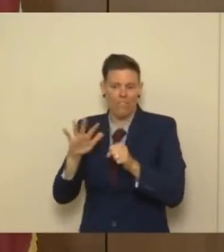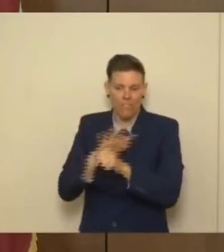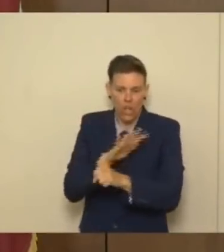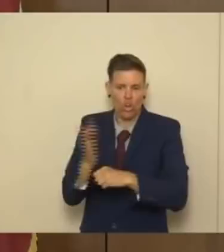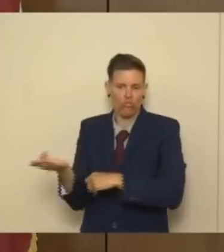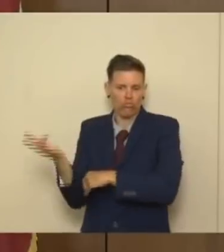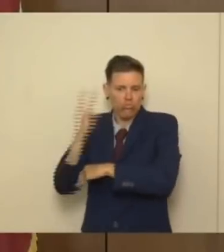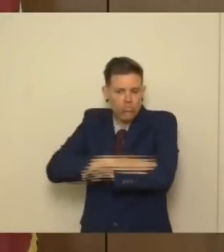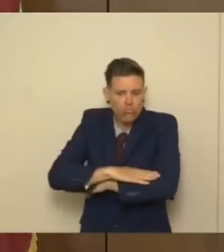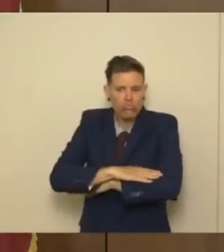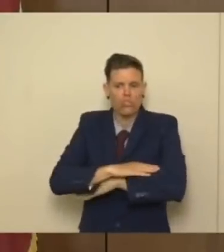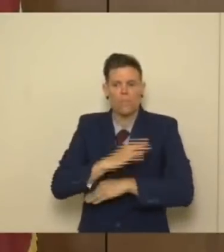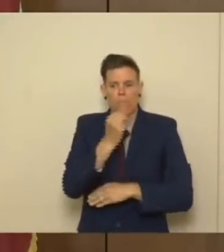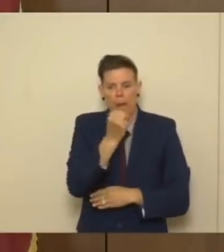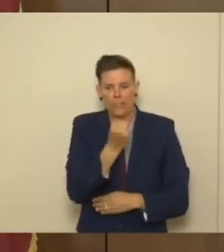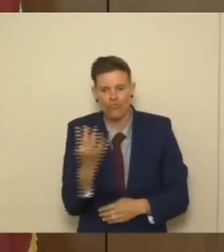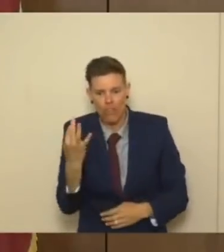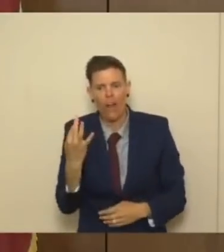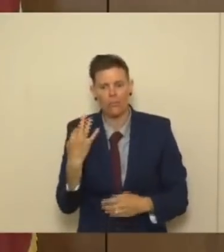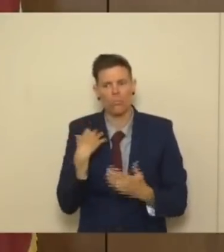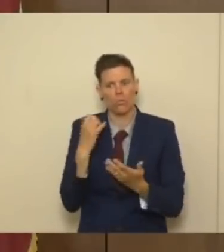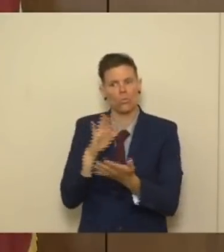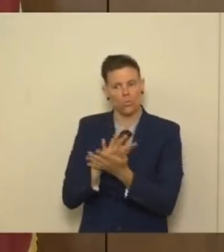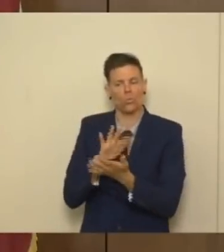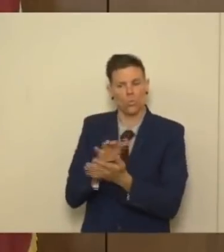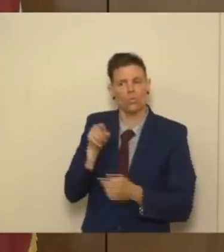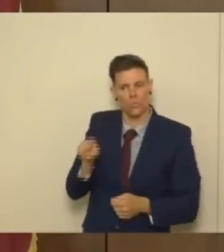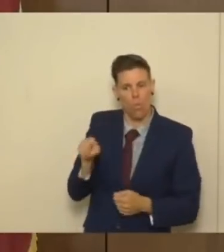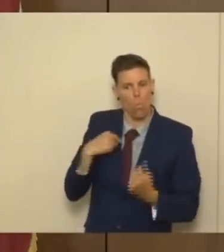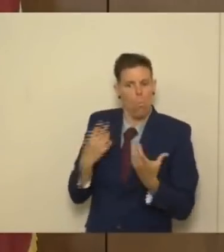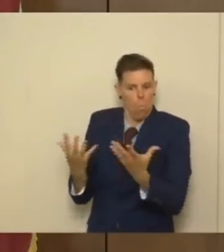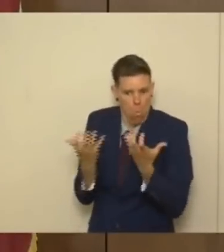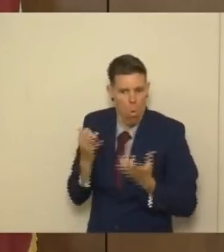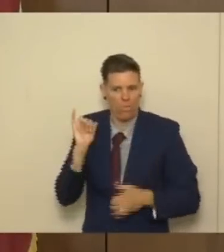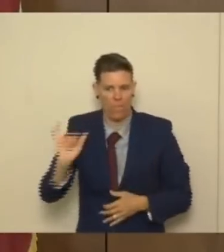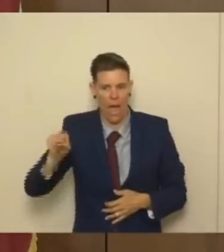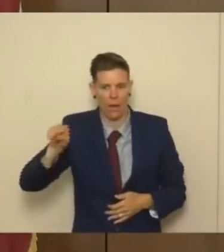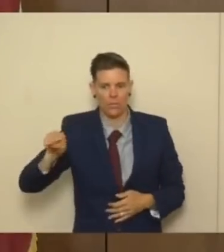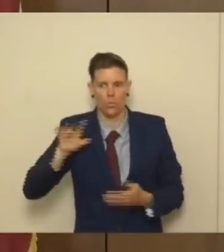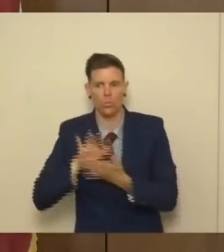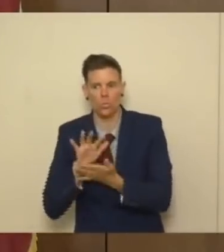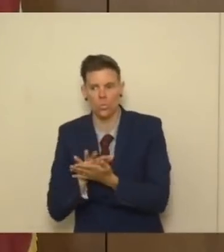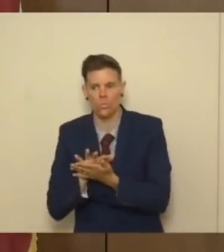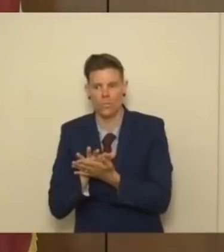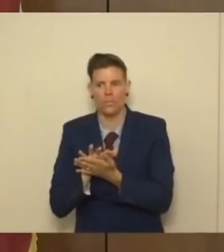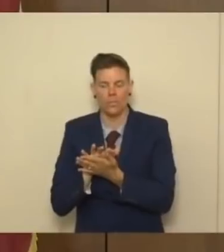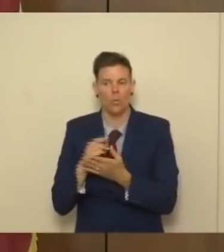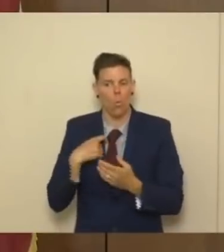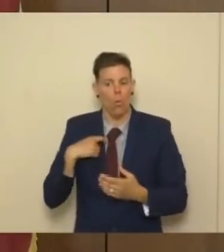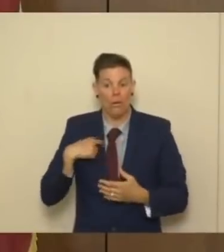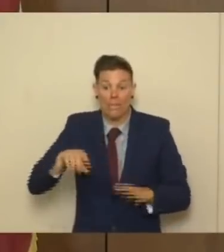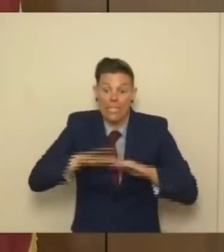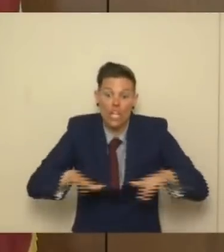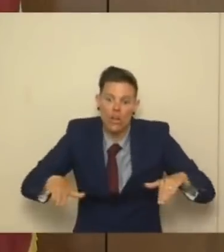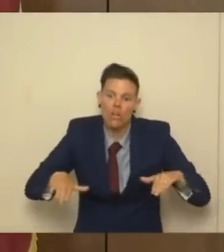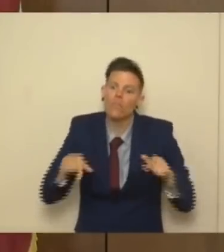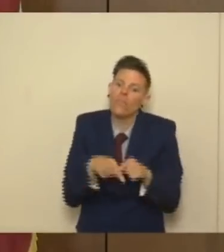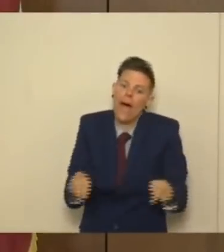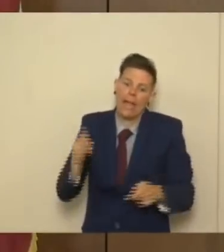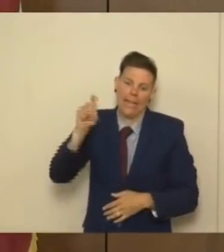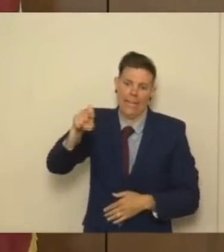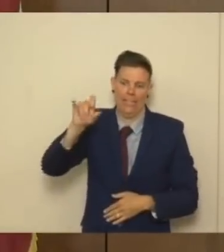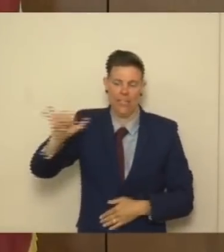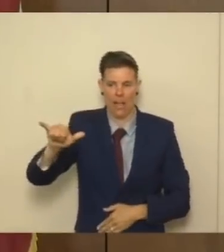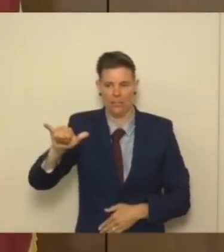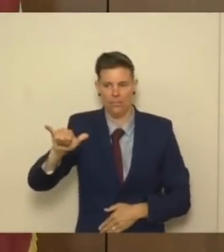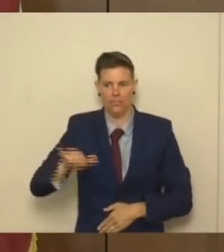school effort that we're all accustomed to. That's what everybody wants and needs. Then having large gatherings